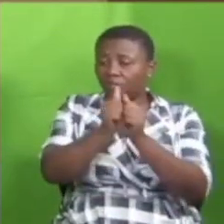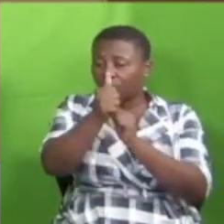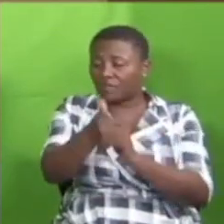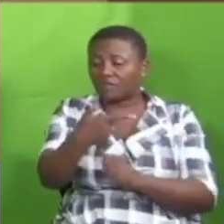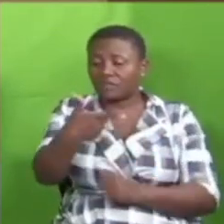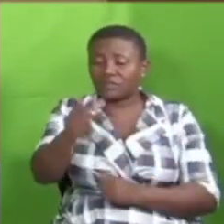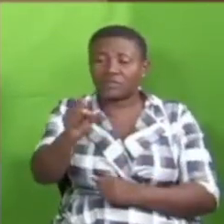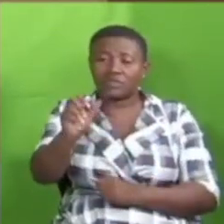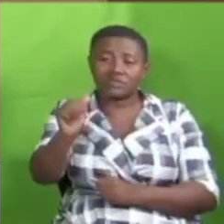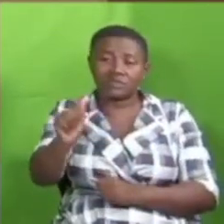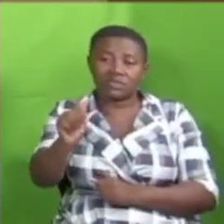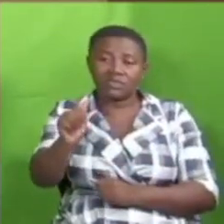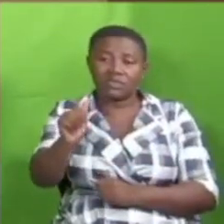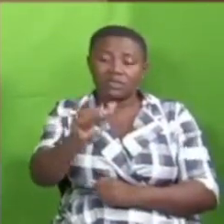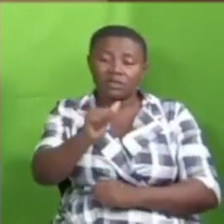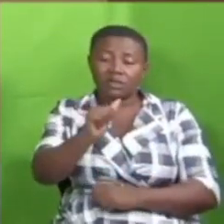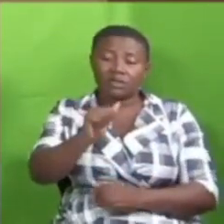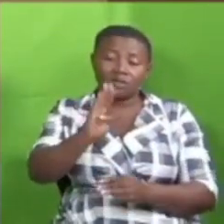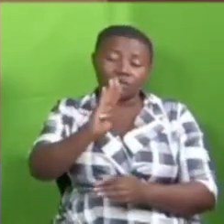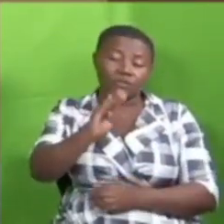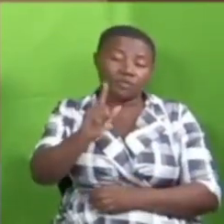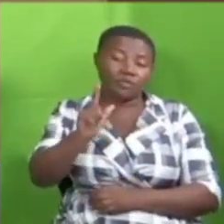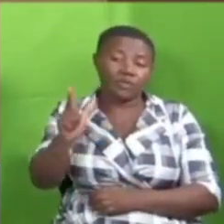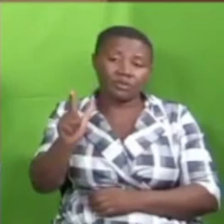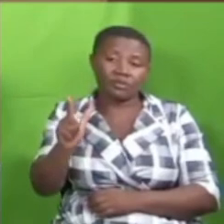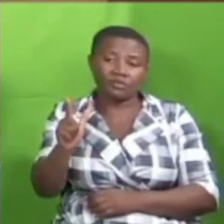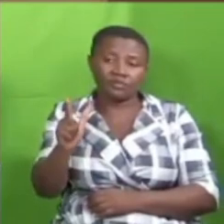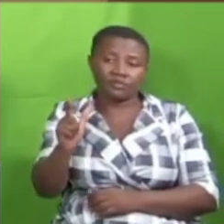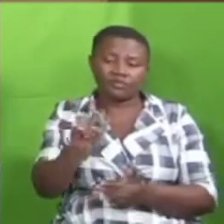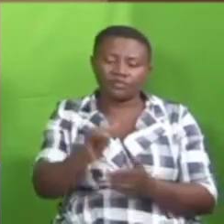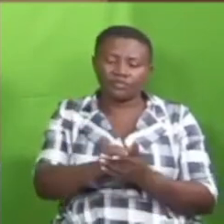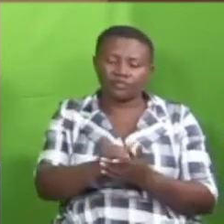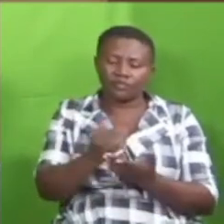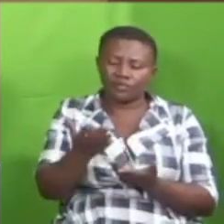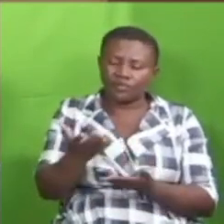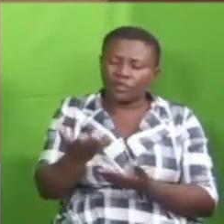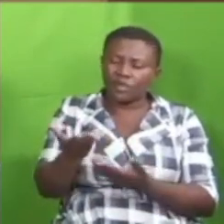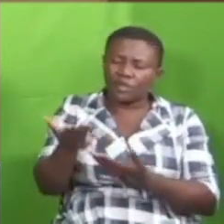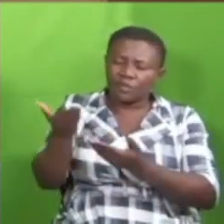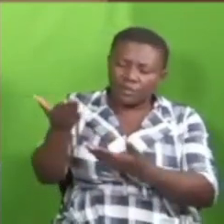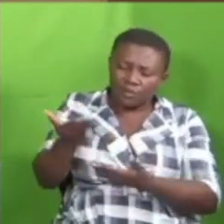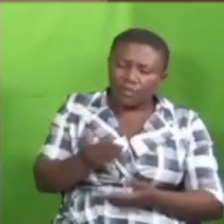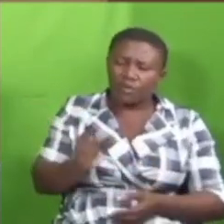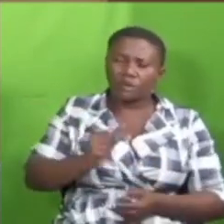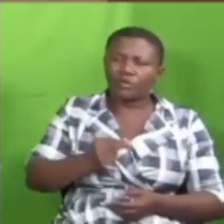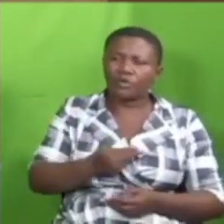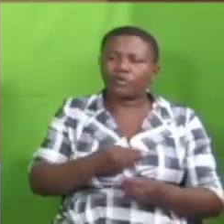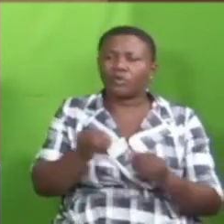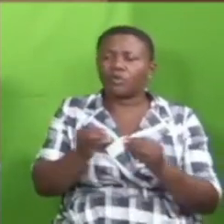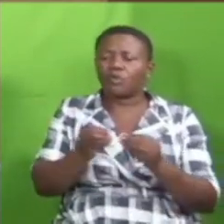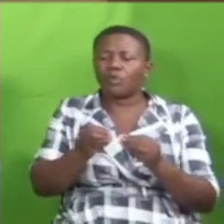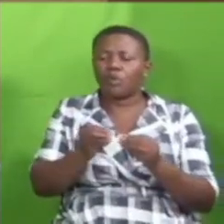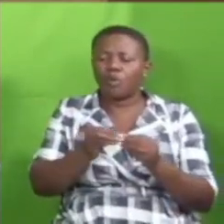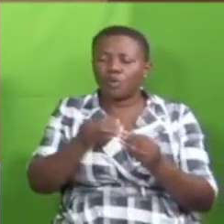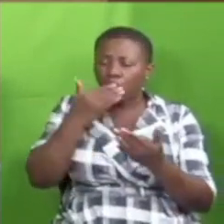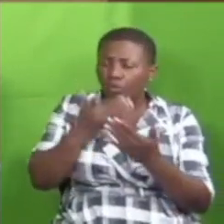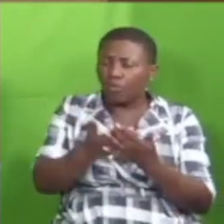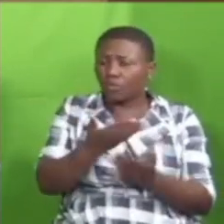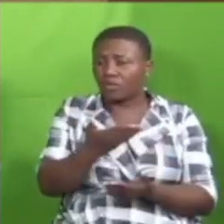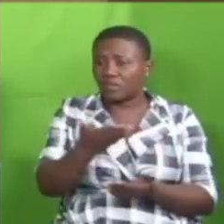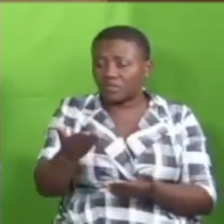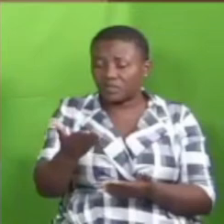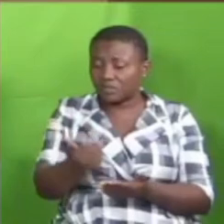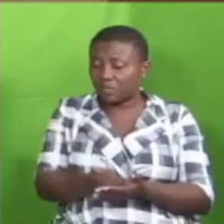Standard Authority Bill that really has brought out a lot of very good things that is helping